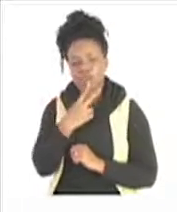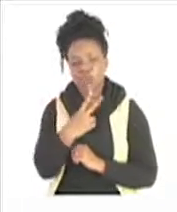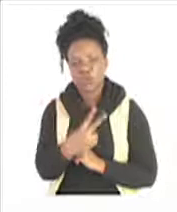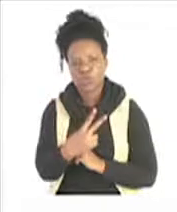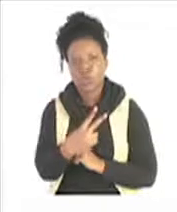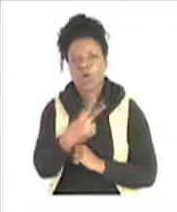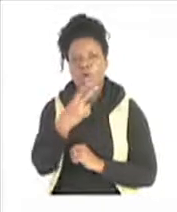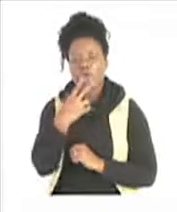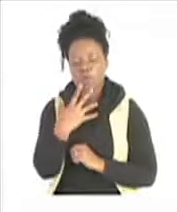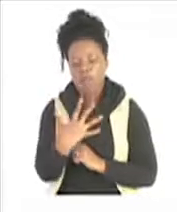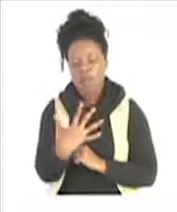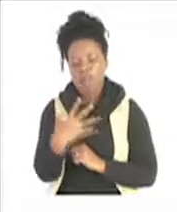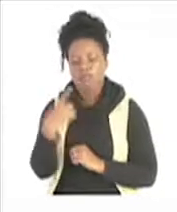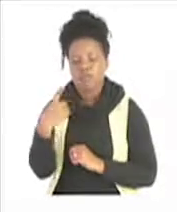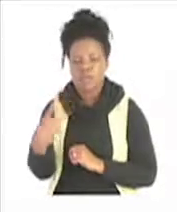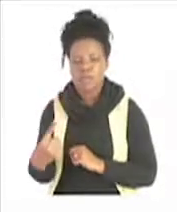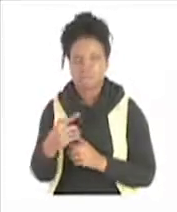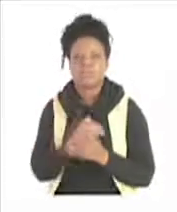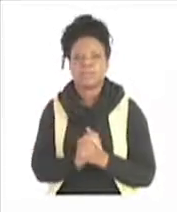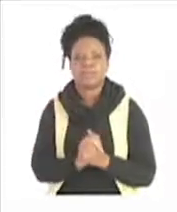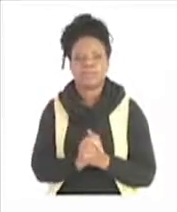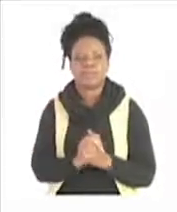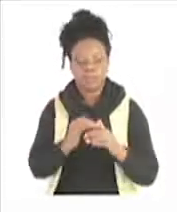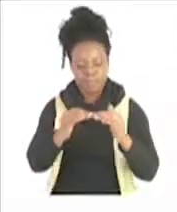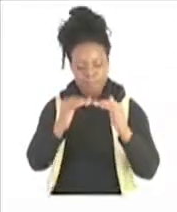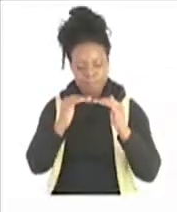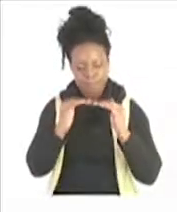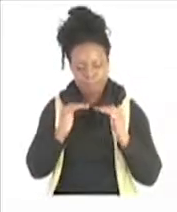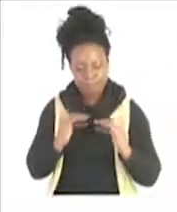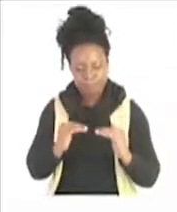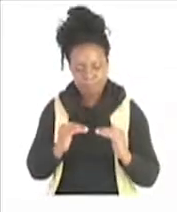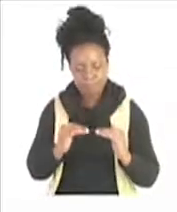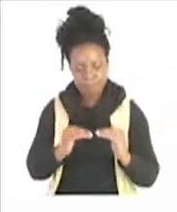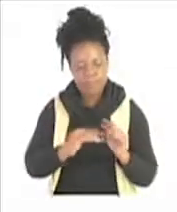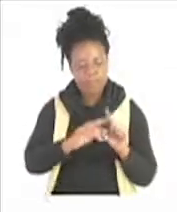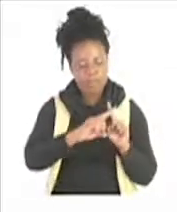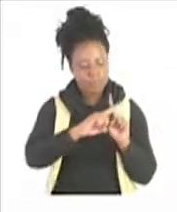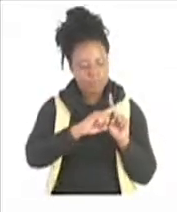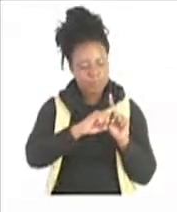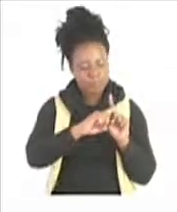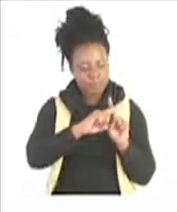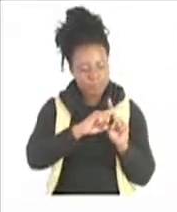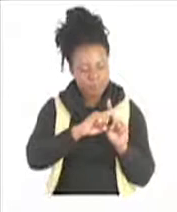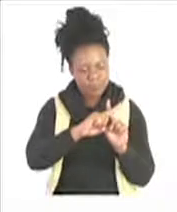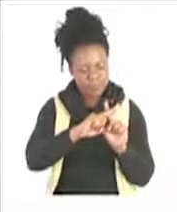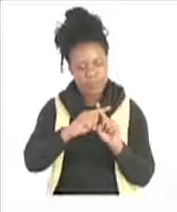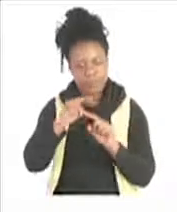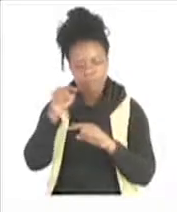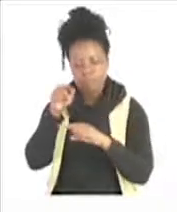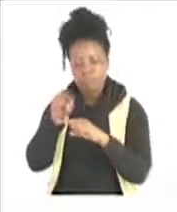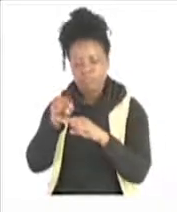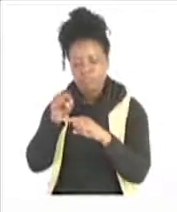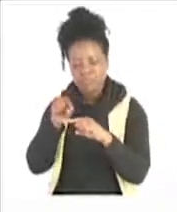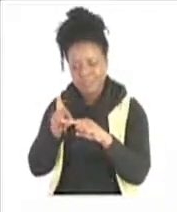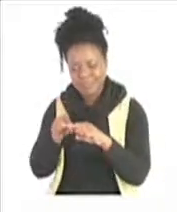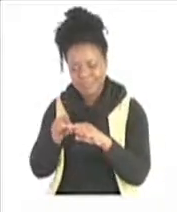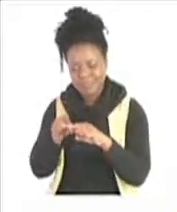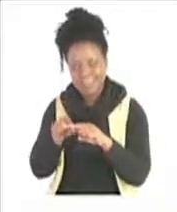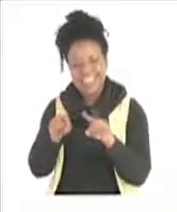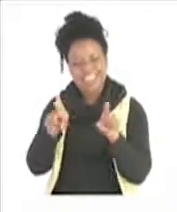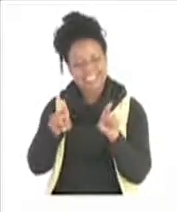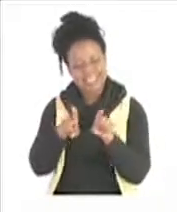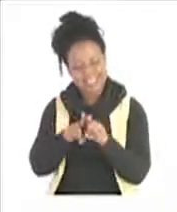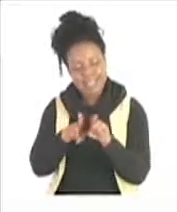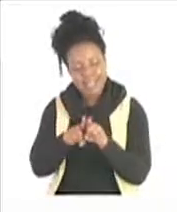Let's try when we have a multiplication and a division only. Remember again,